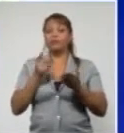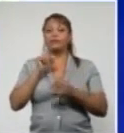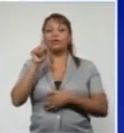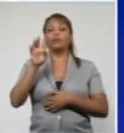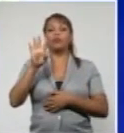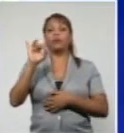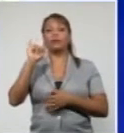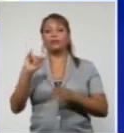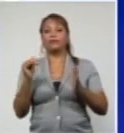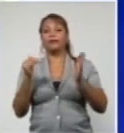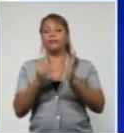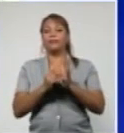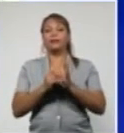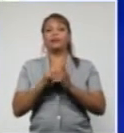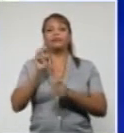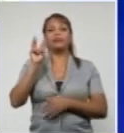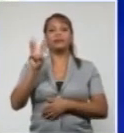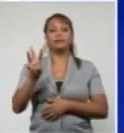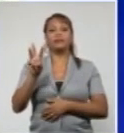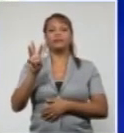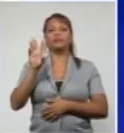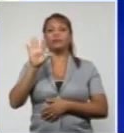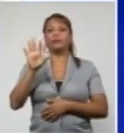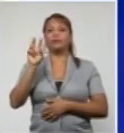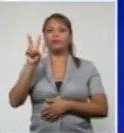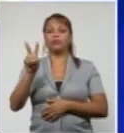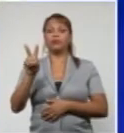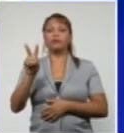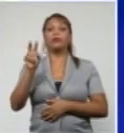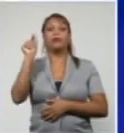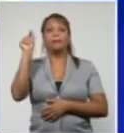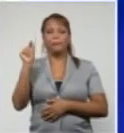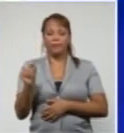related deaths, with